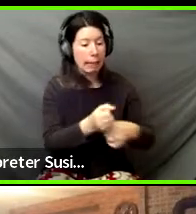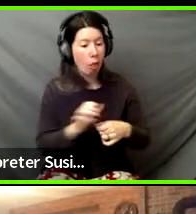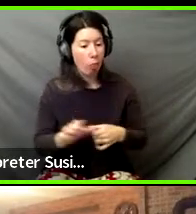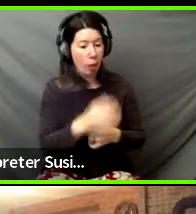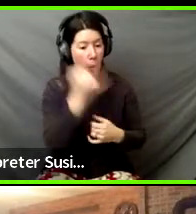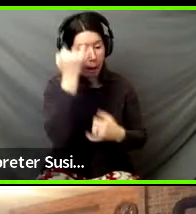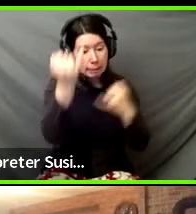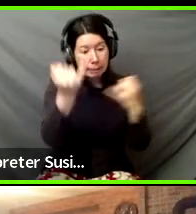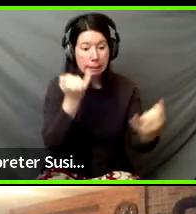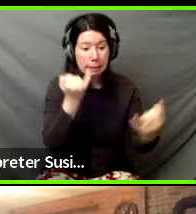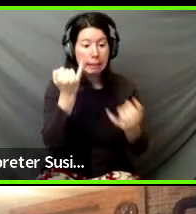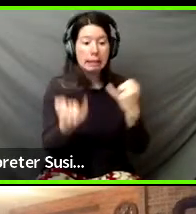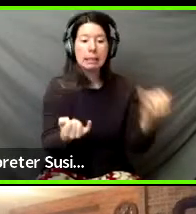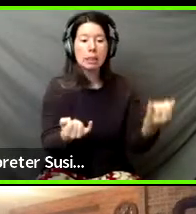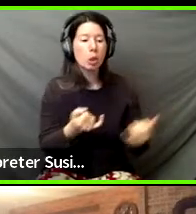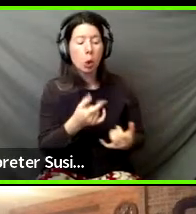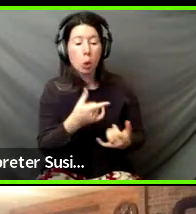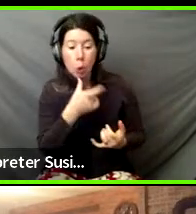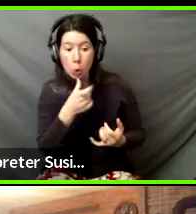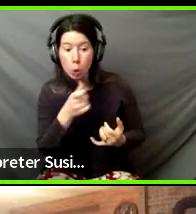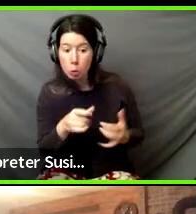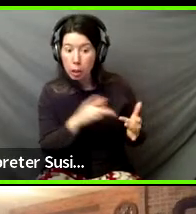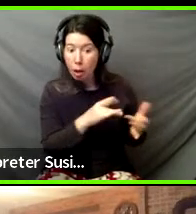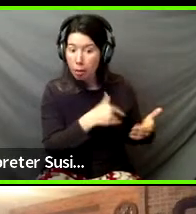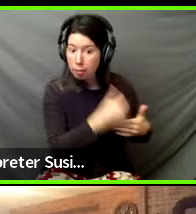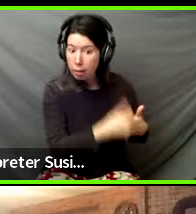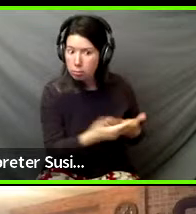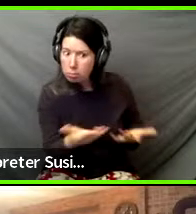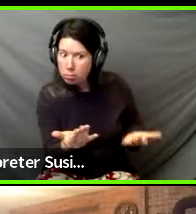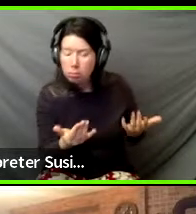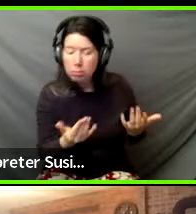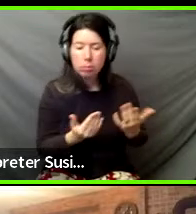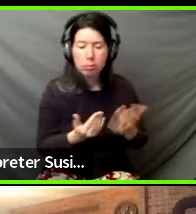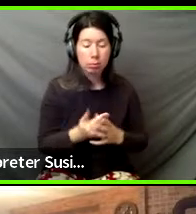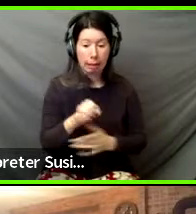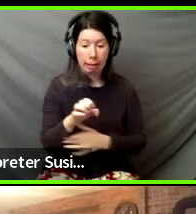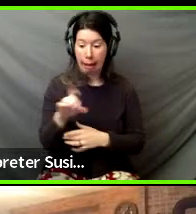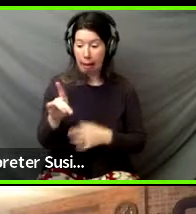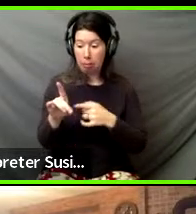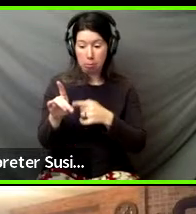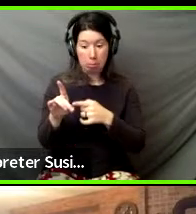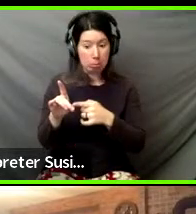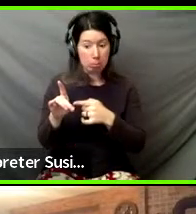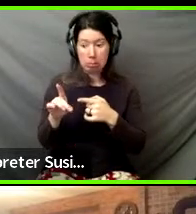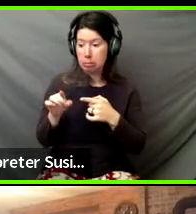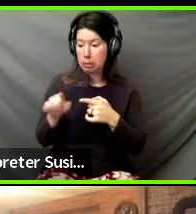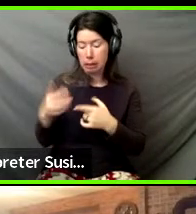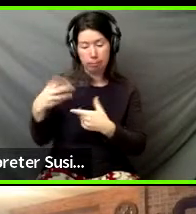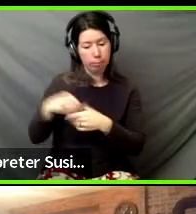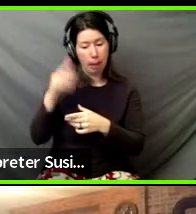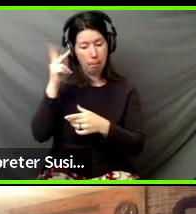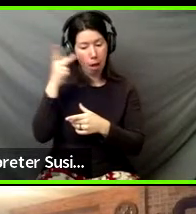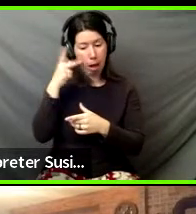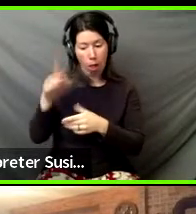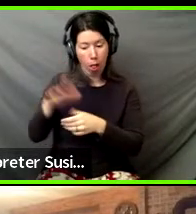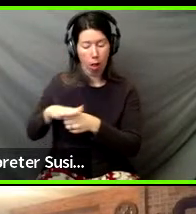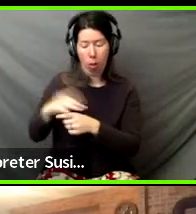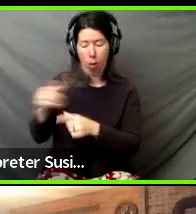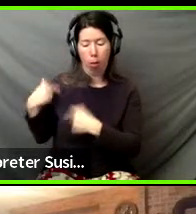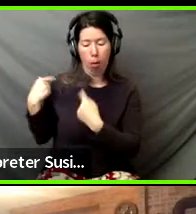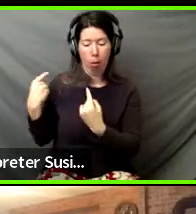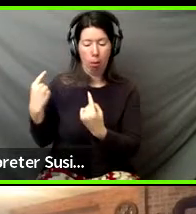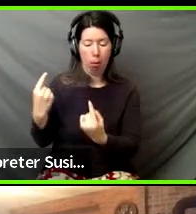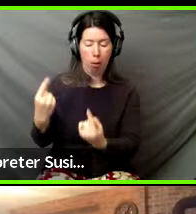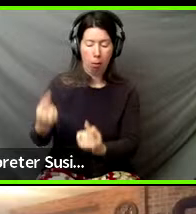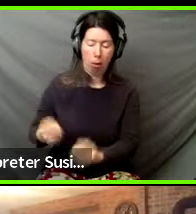who we should be talking to. Even Ed's been in politics for a long time. He knows he's